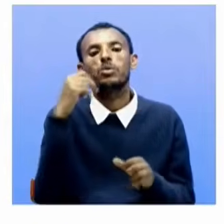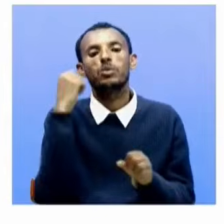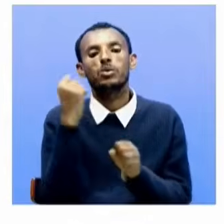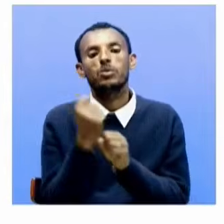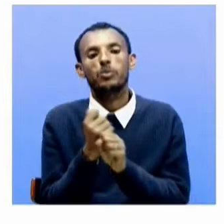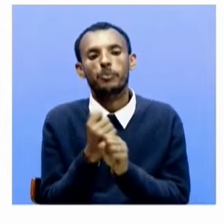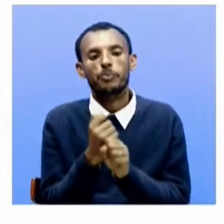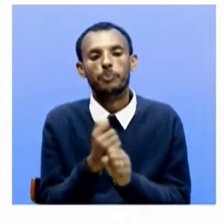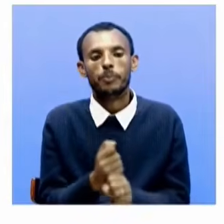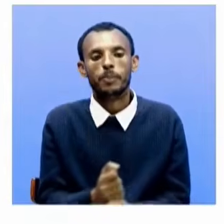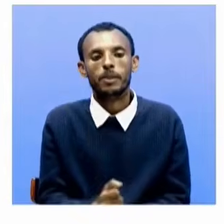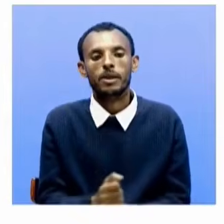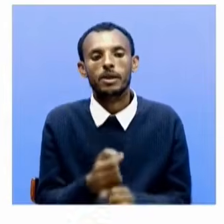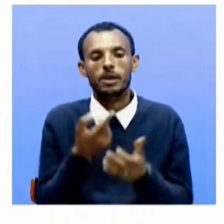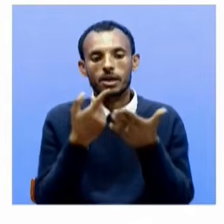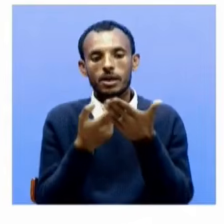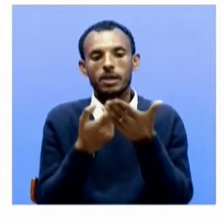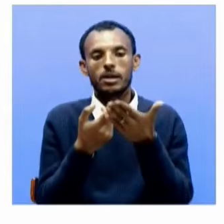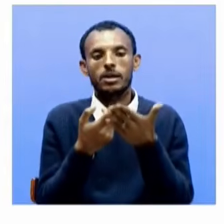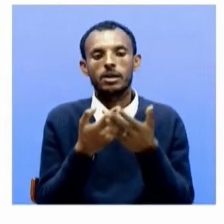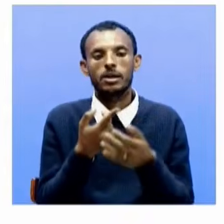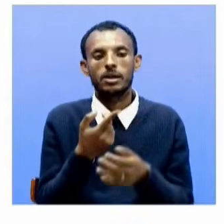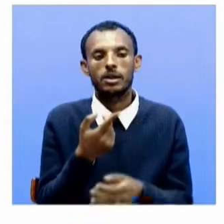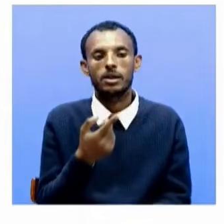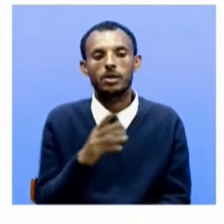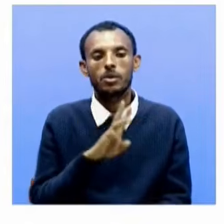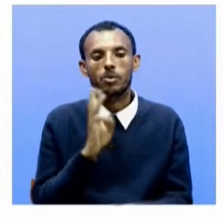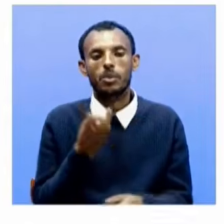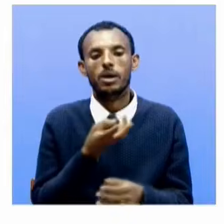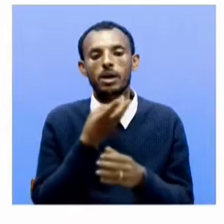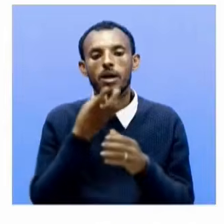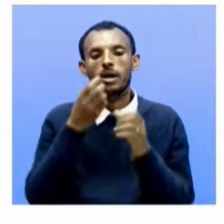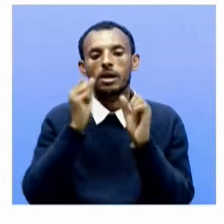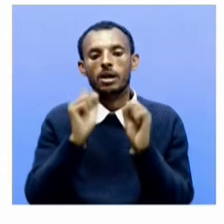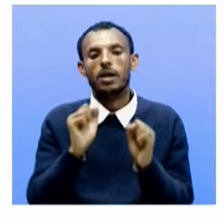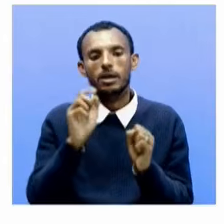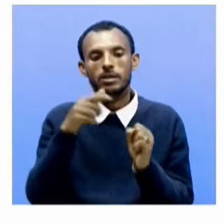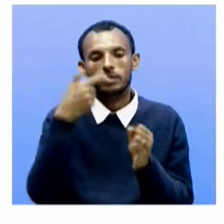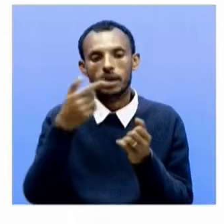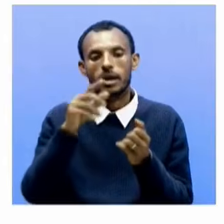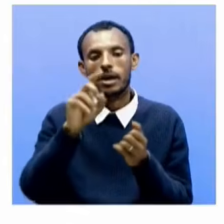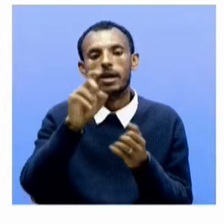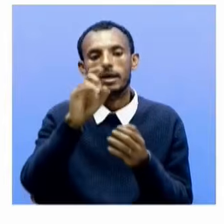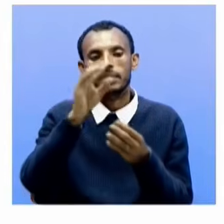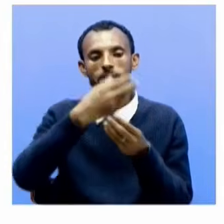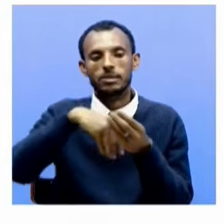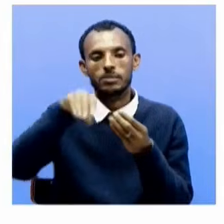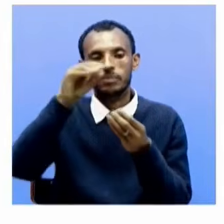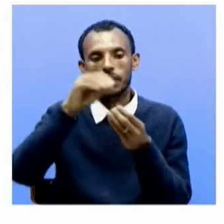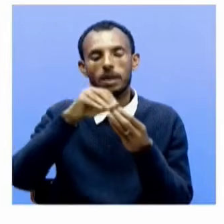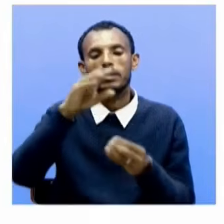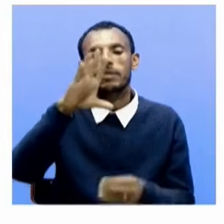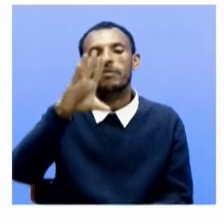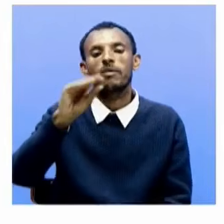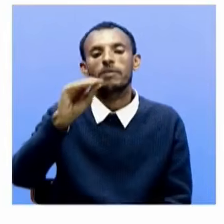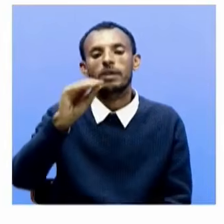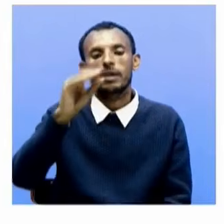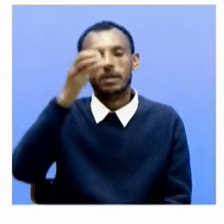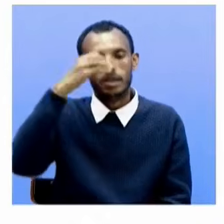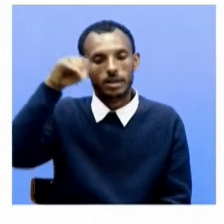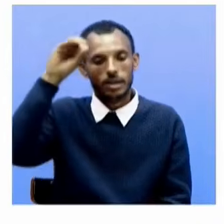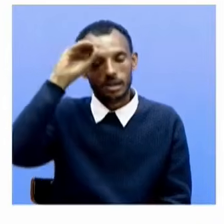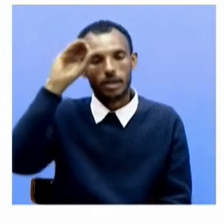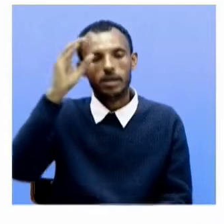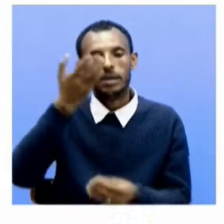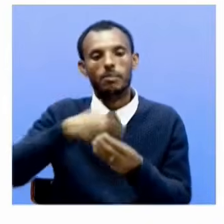So here we can say x plus 50 degree